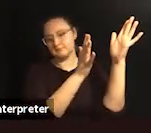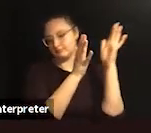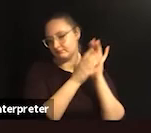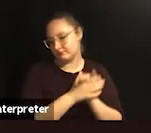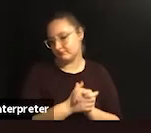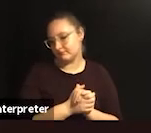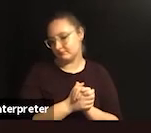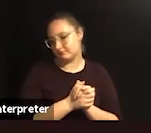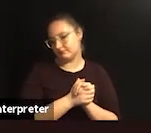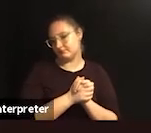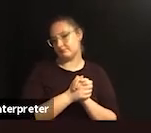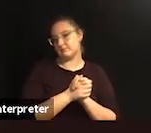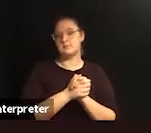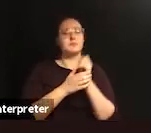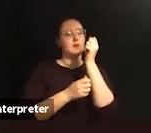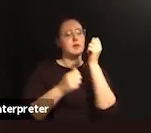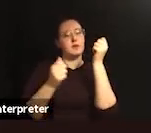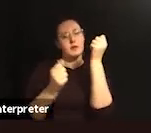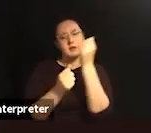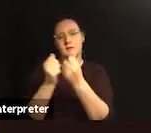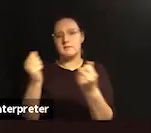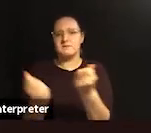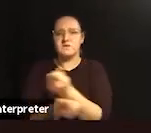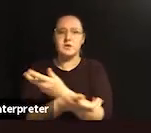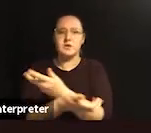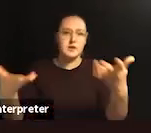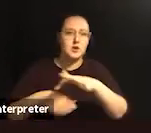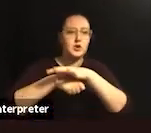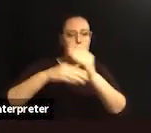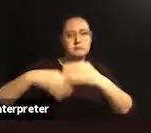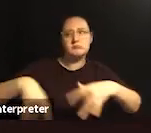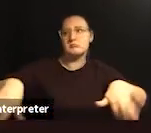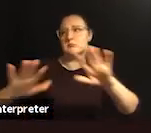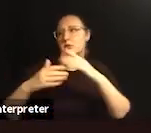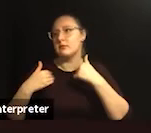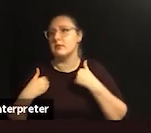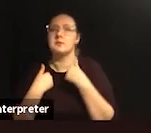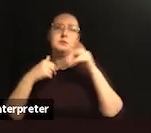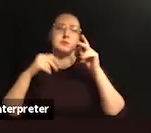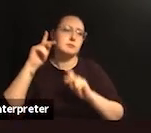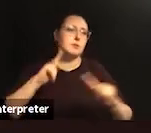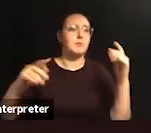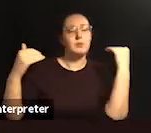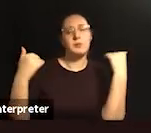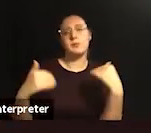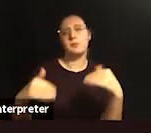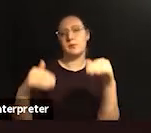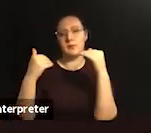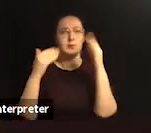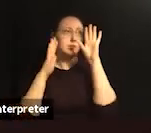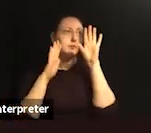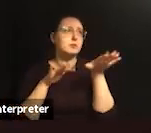under heaven, we acclaim you and glorify